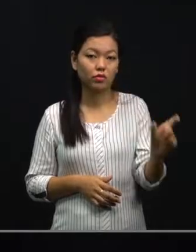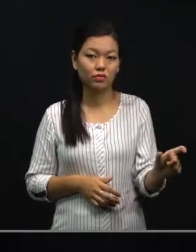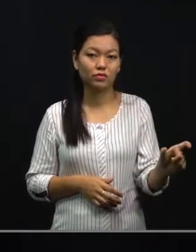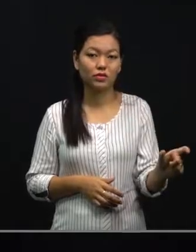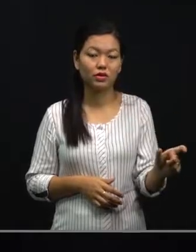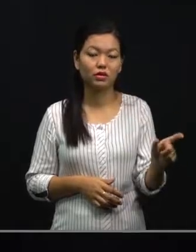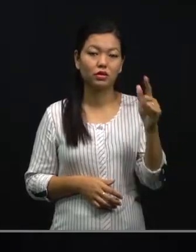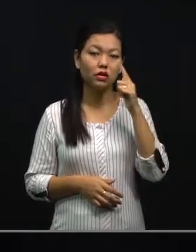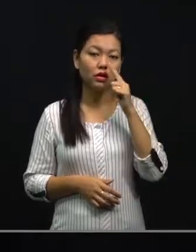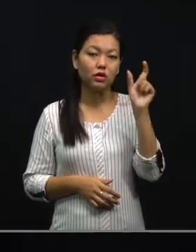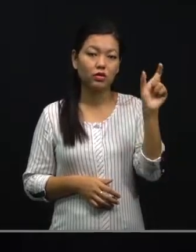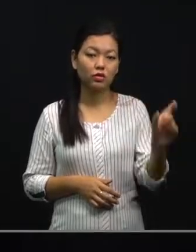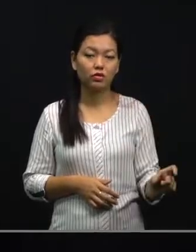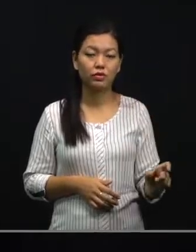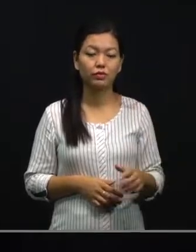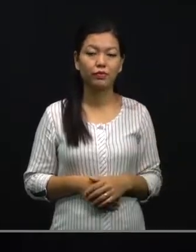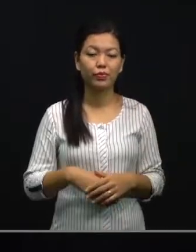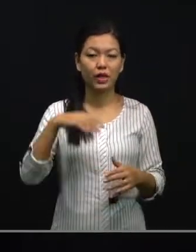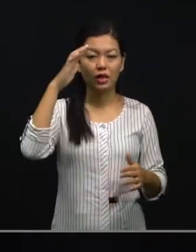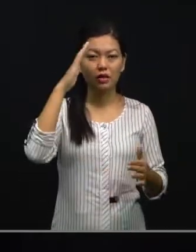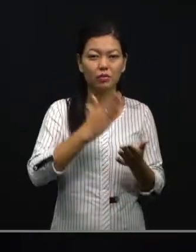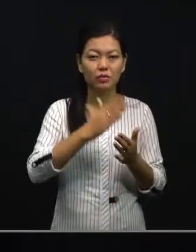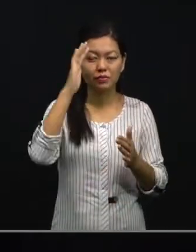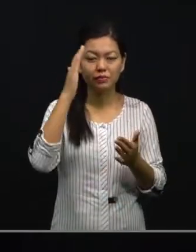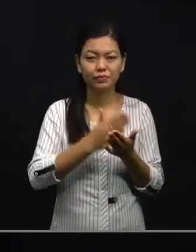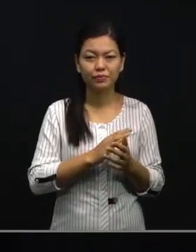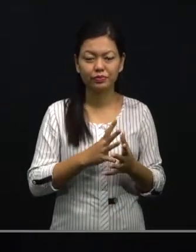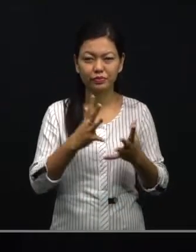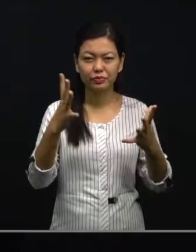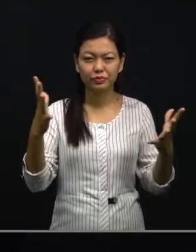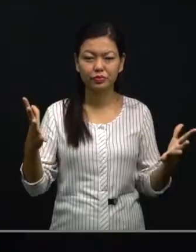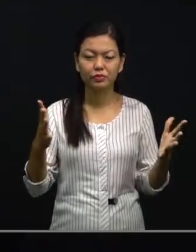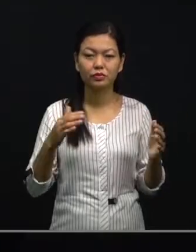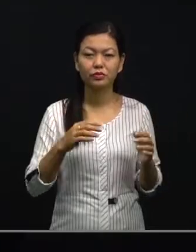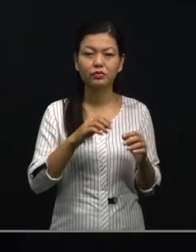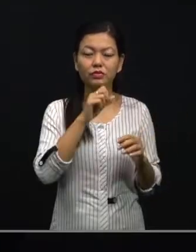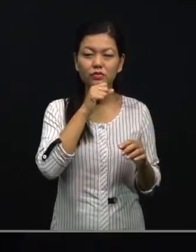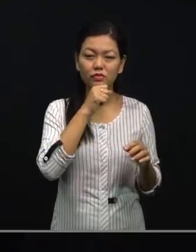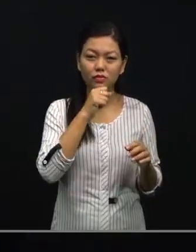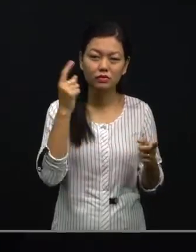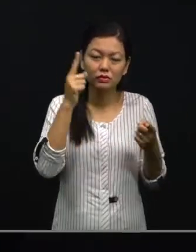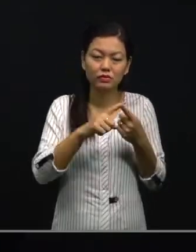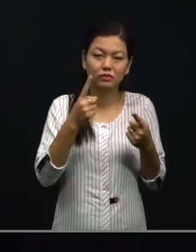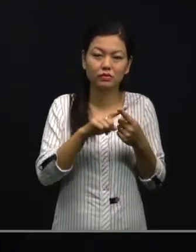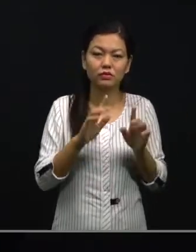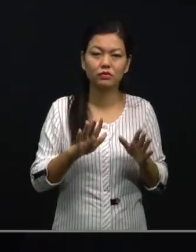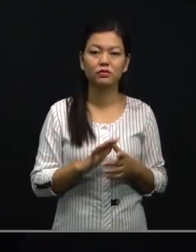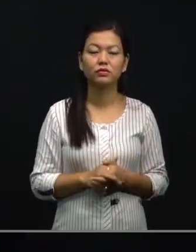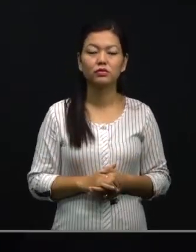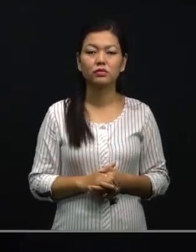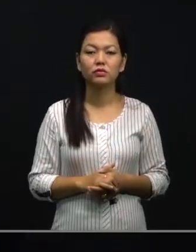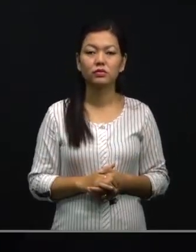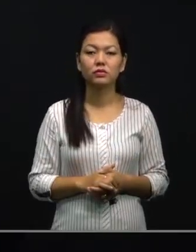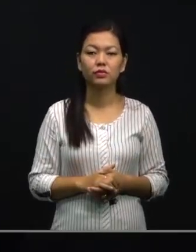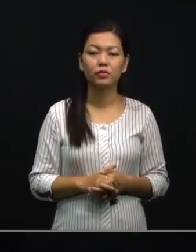superficial with all this kind of beliefs. And remember, Mr. Otis even said that she should be threatened to be